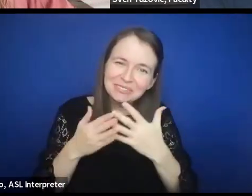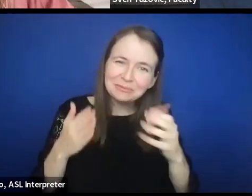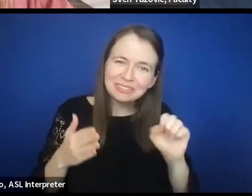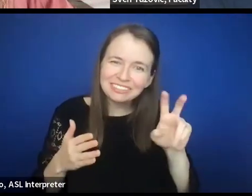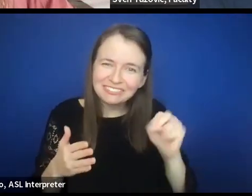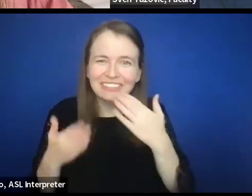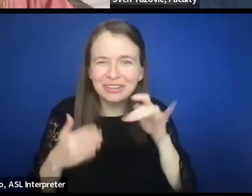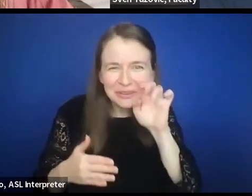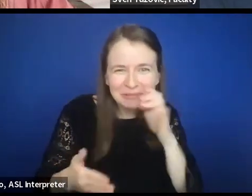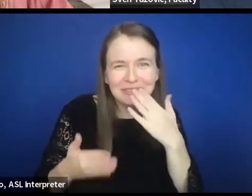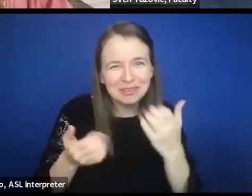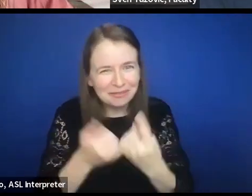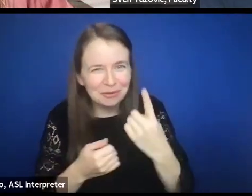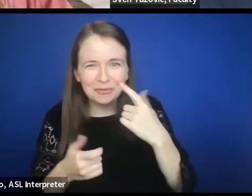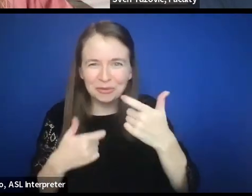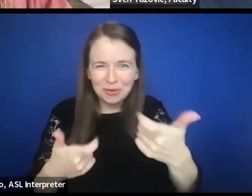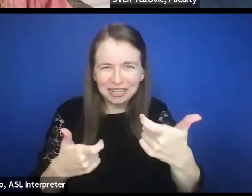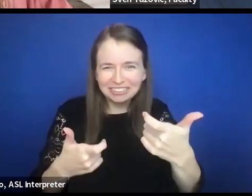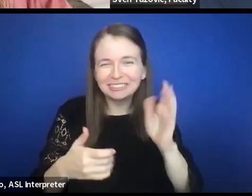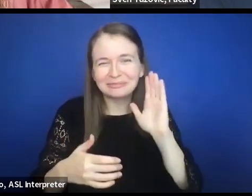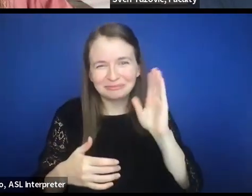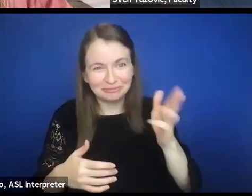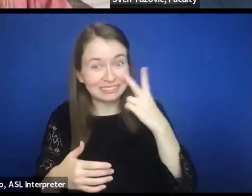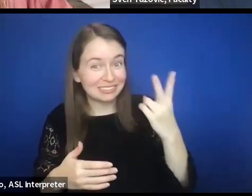Sven. Thank you, Emma, and thank you everyone for watching.